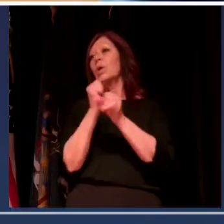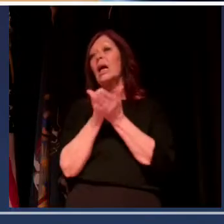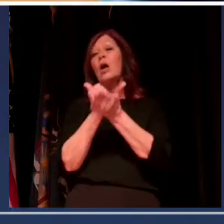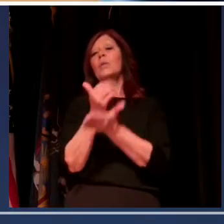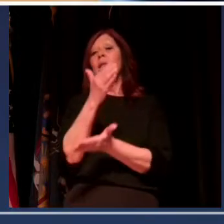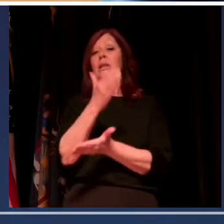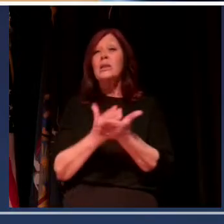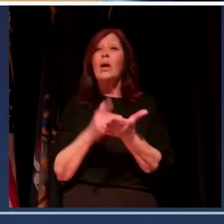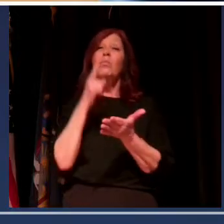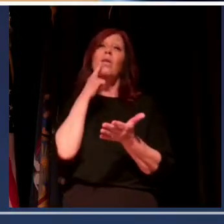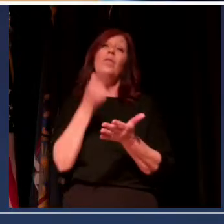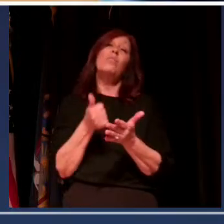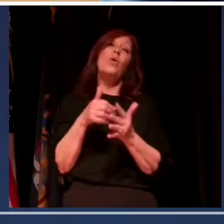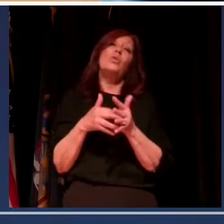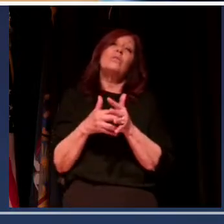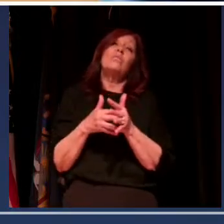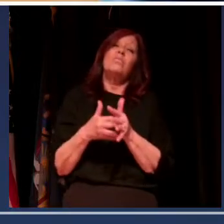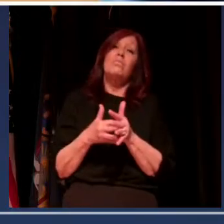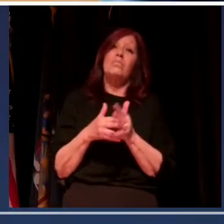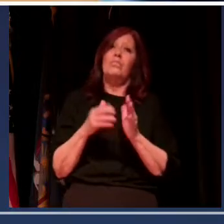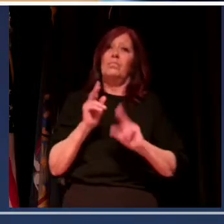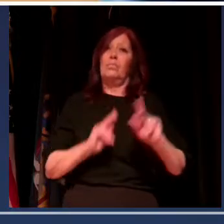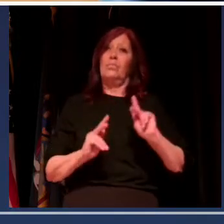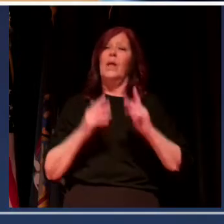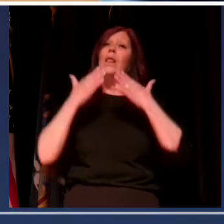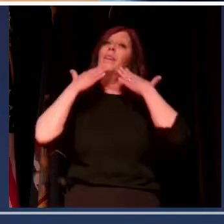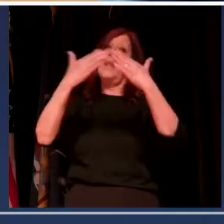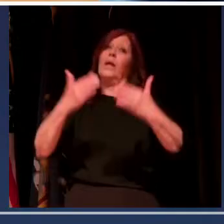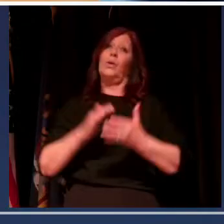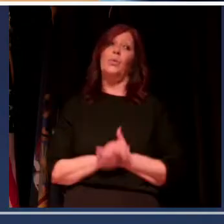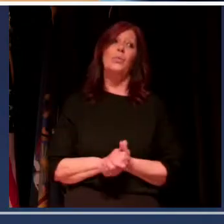most vulnerable citizens. Thank you all.